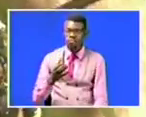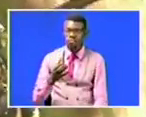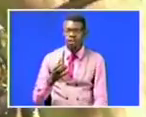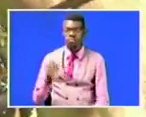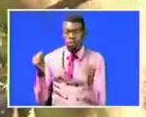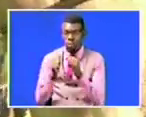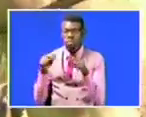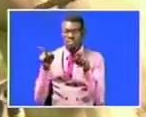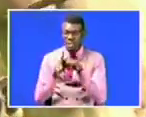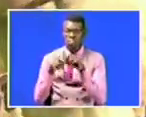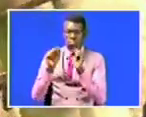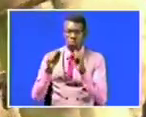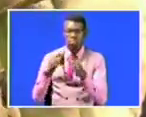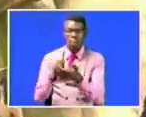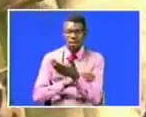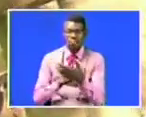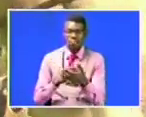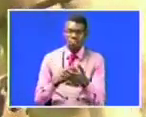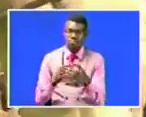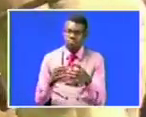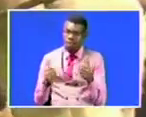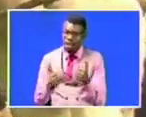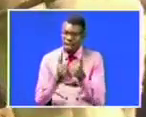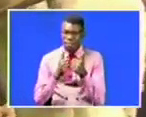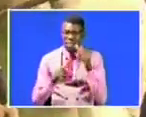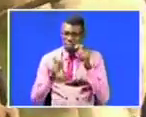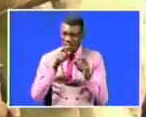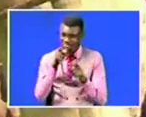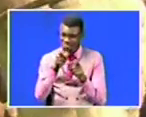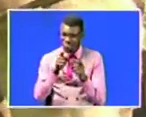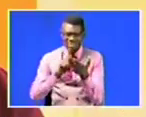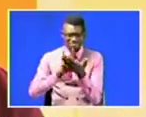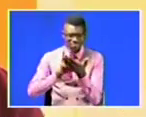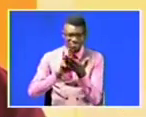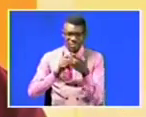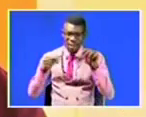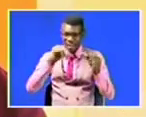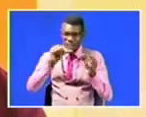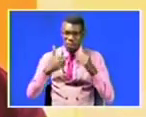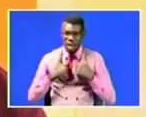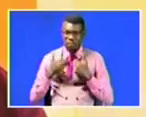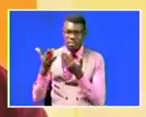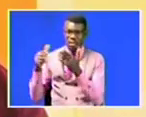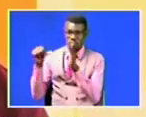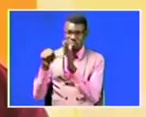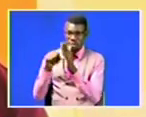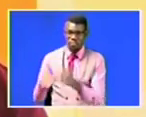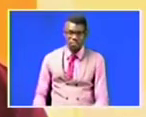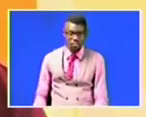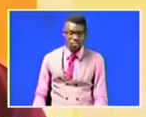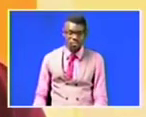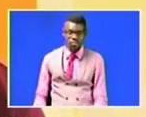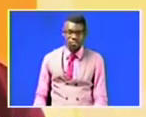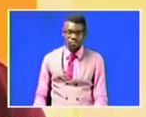long as milk used to prepare the tea has harmful and carcinogenic chemicals. It is how this milk is treated by